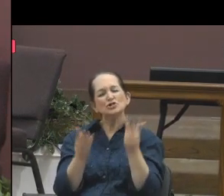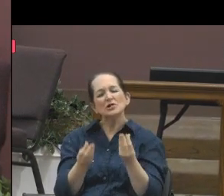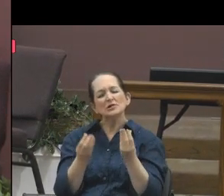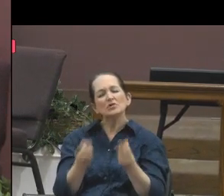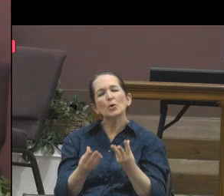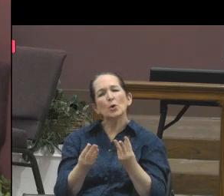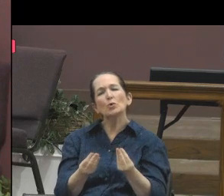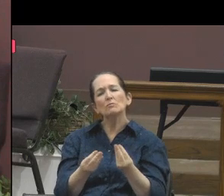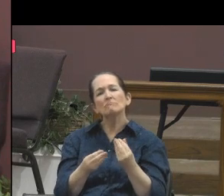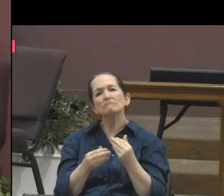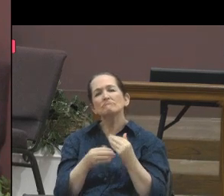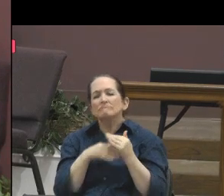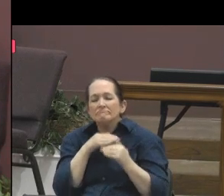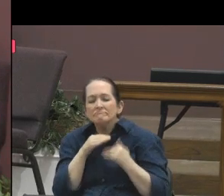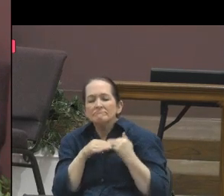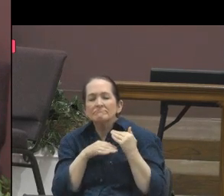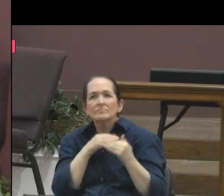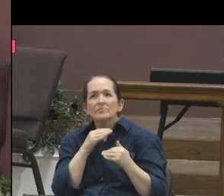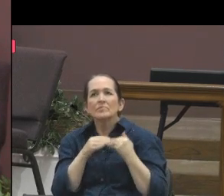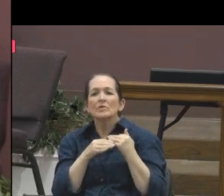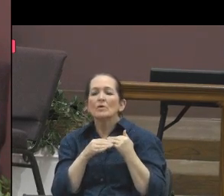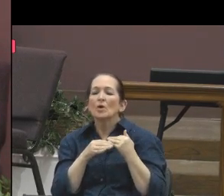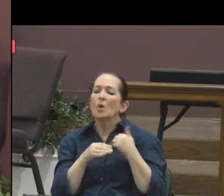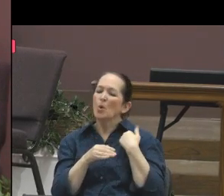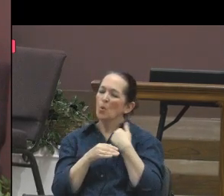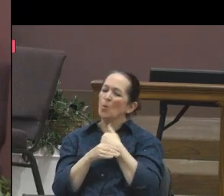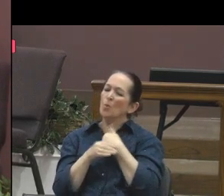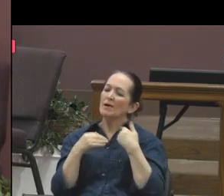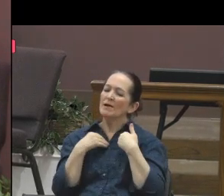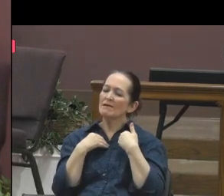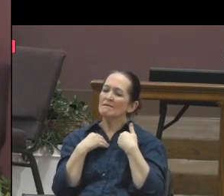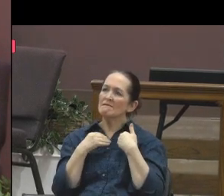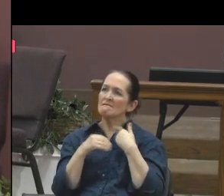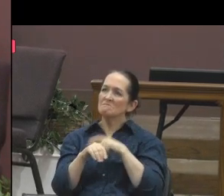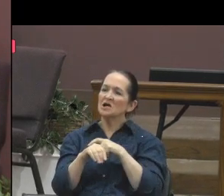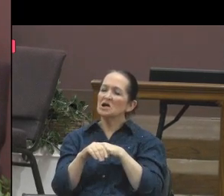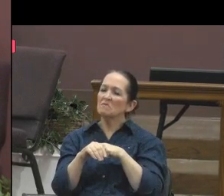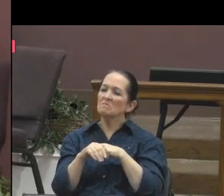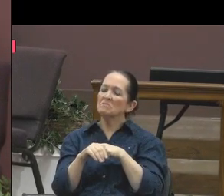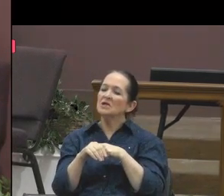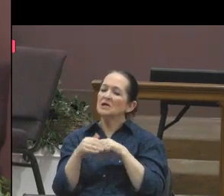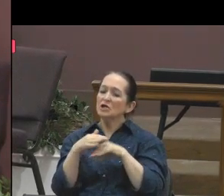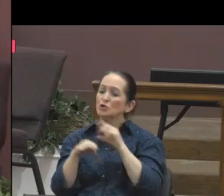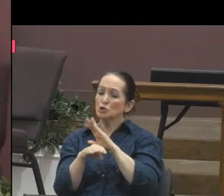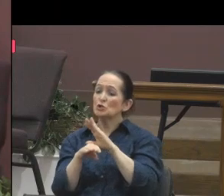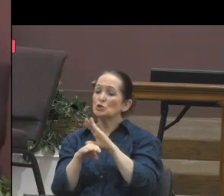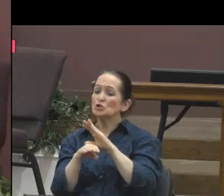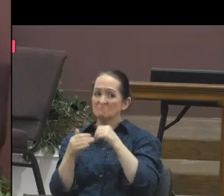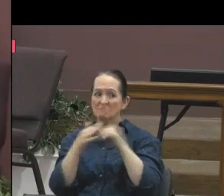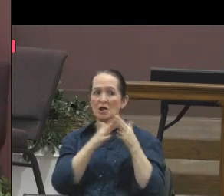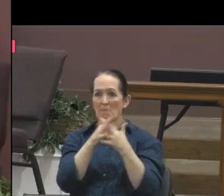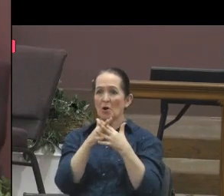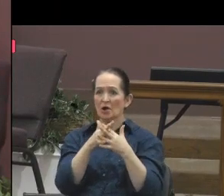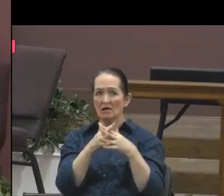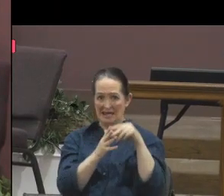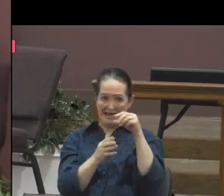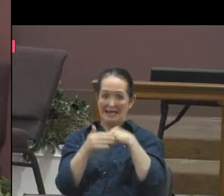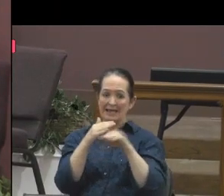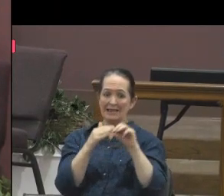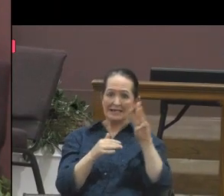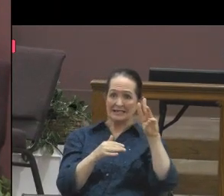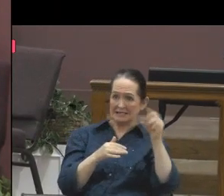You know, we went through a period of time as the church in America back in the 60s. And some of